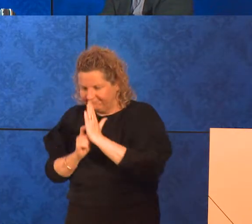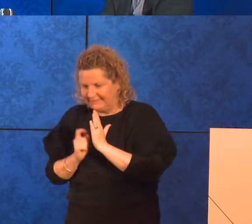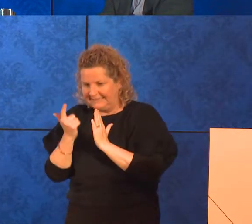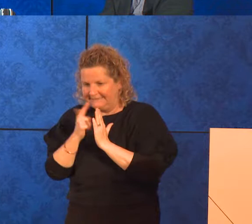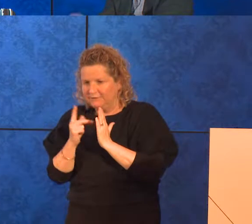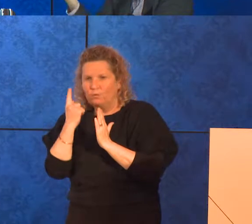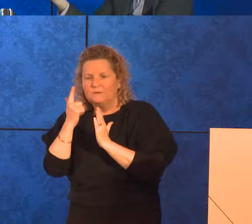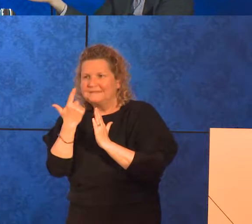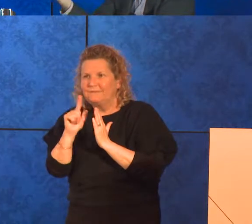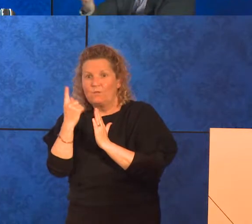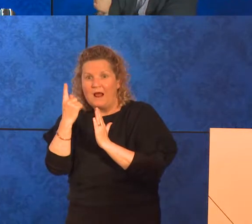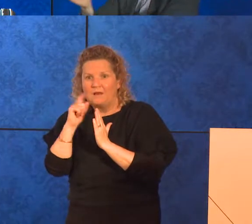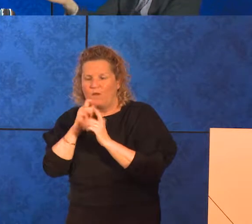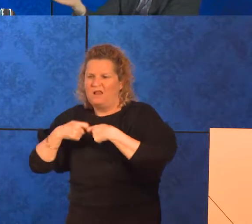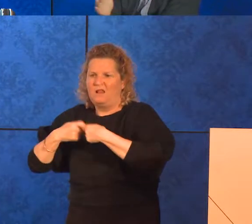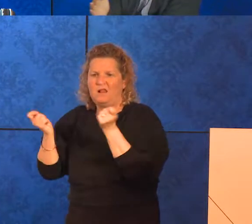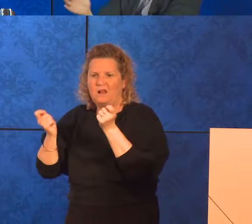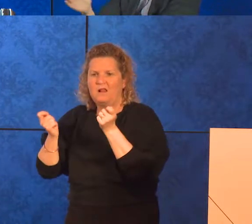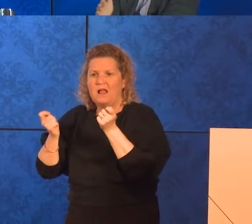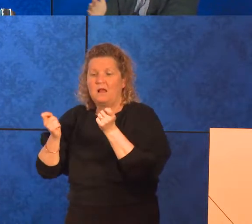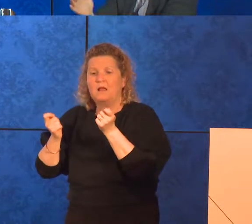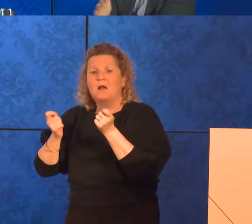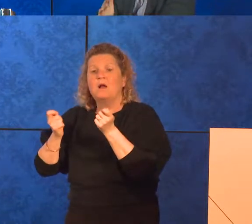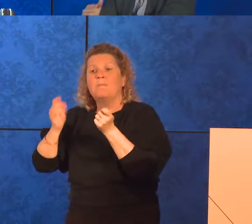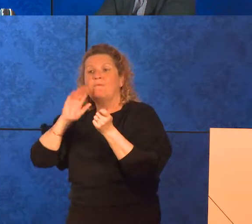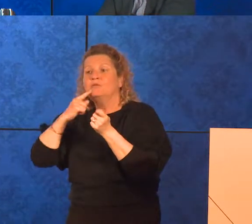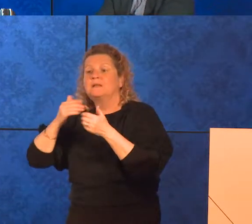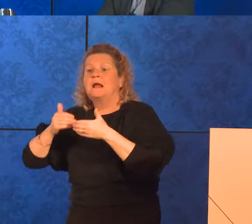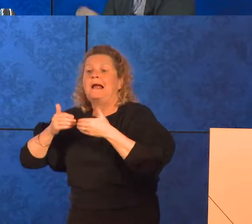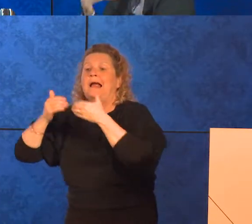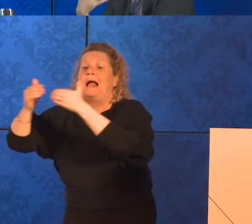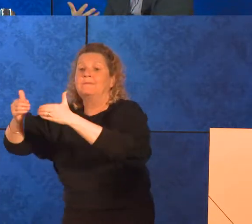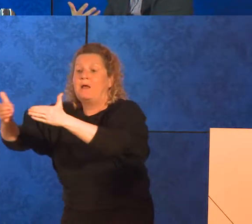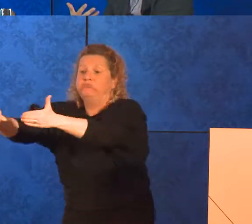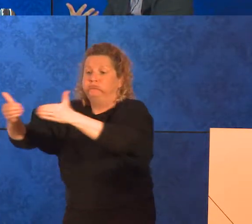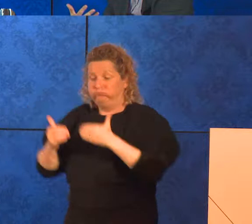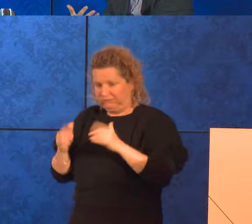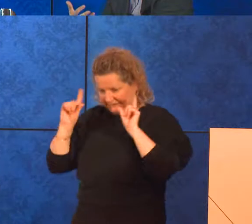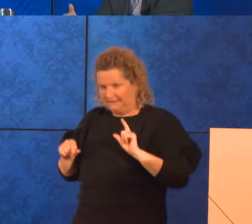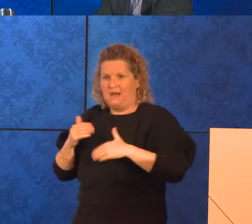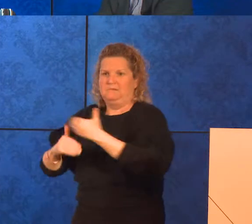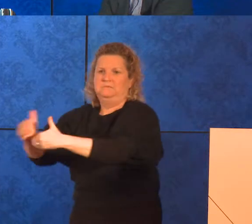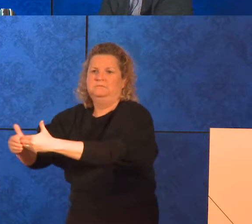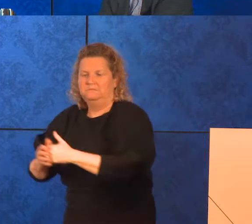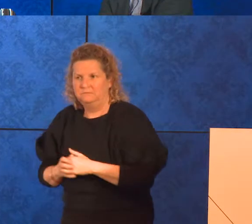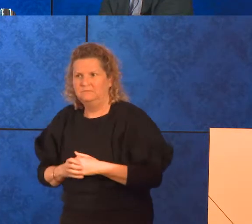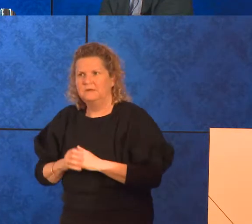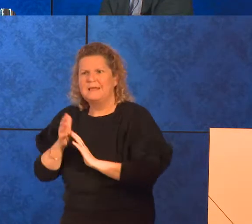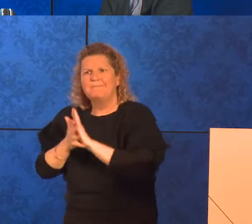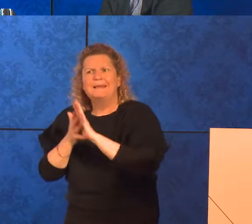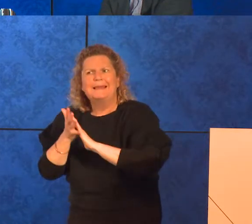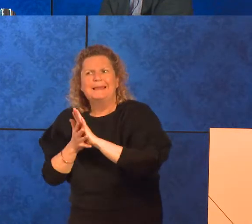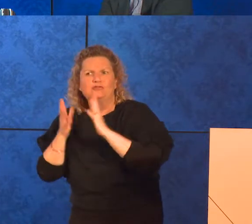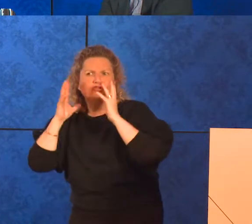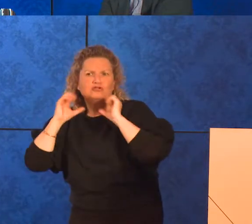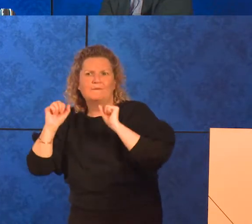and as soon as possible, and they've actually brought forward the time frame associated with that, which does create stress for